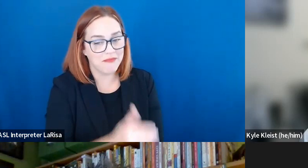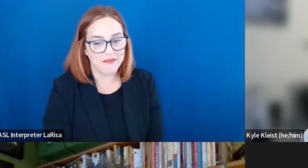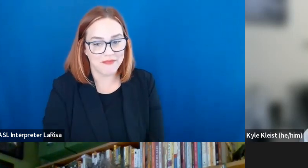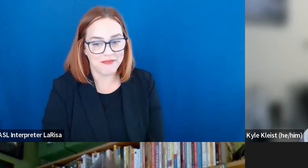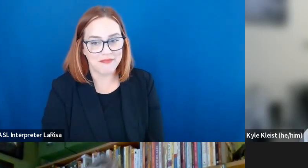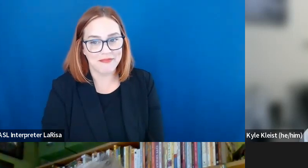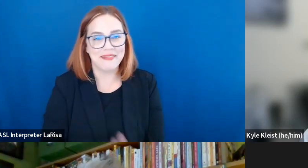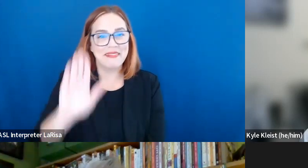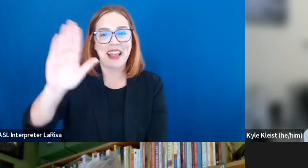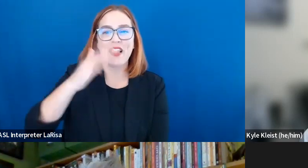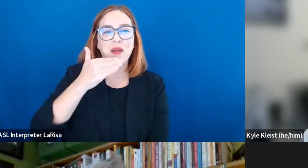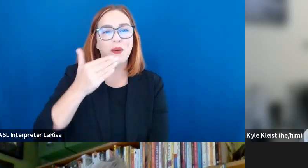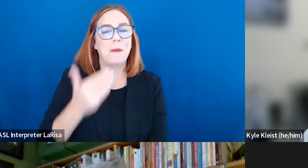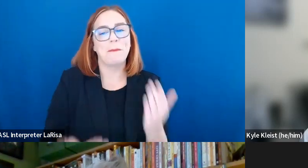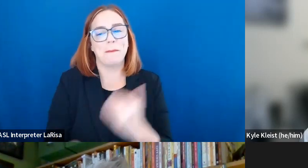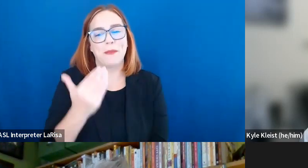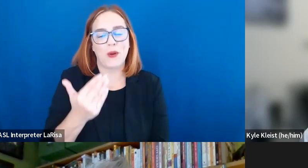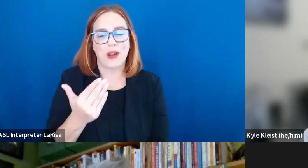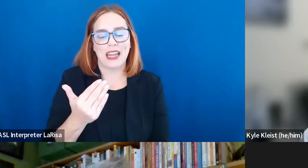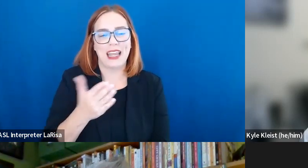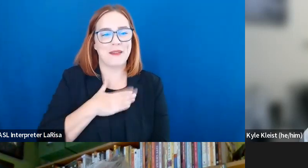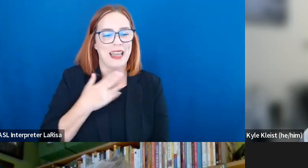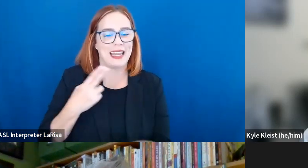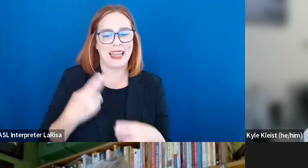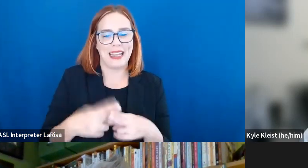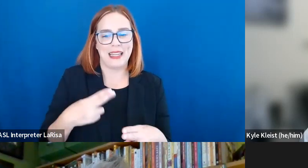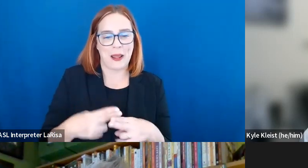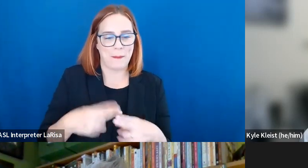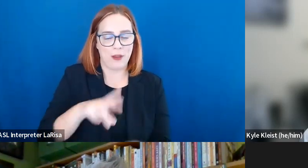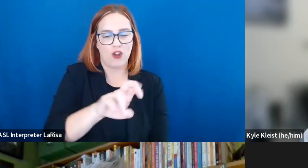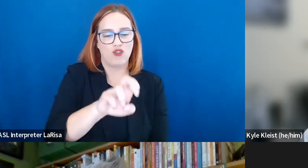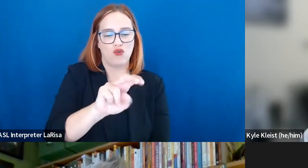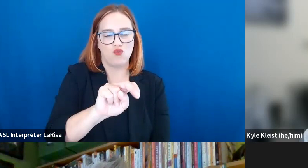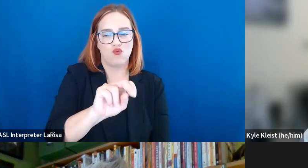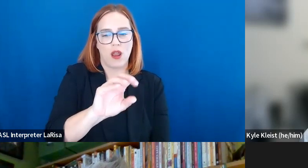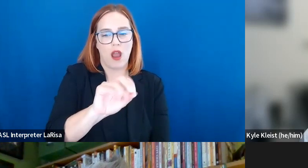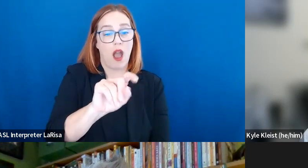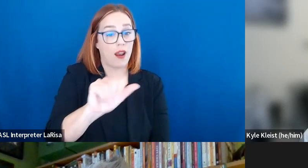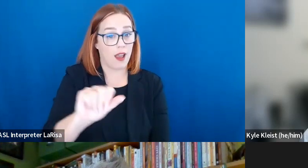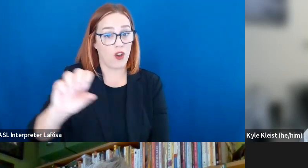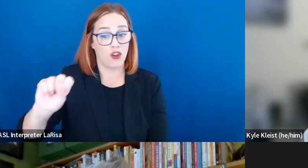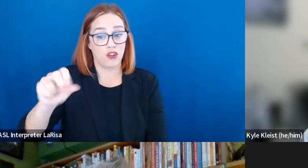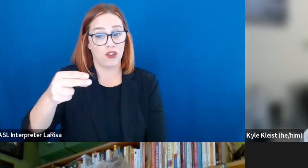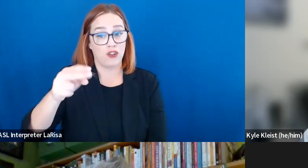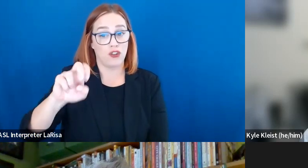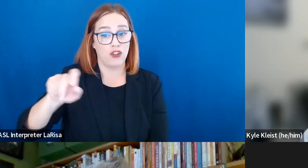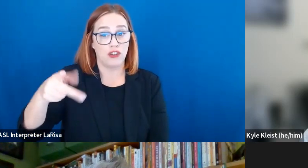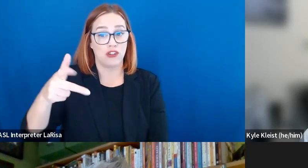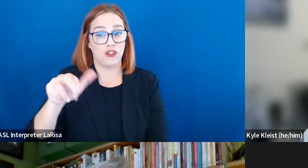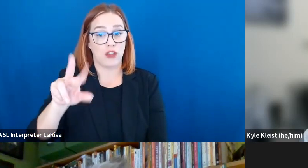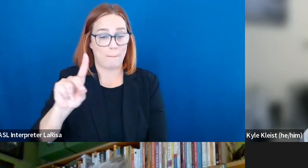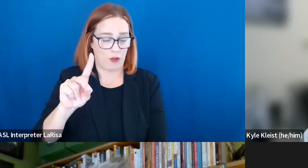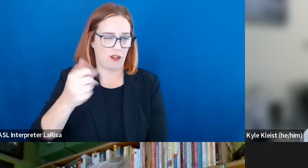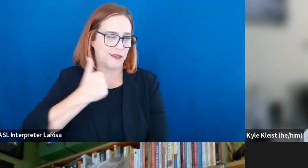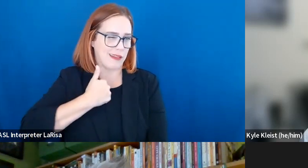Good morning. My name is, and I'll put it in the chat. My name is Renata Shepard, and I'm one of the transition advocates